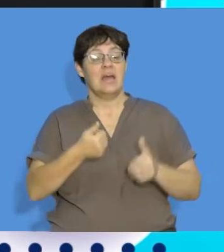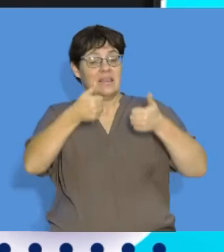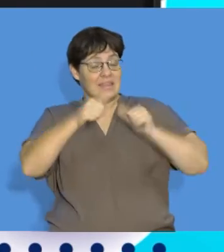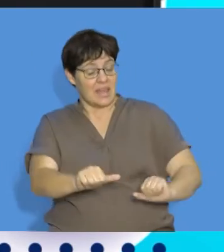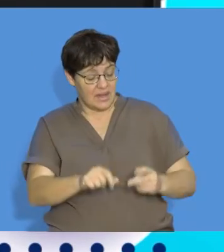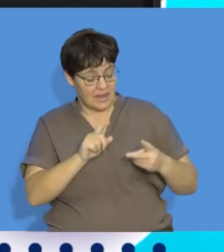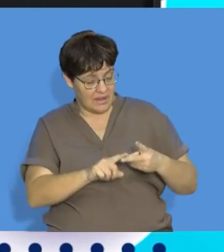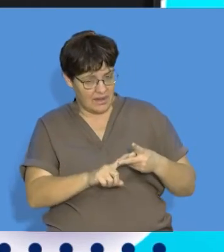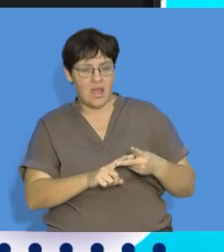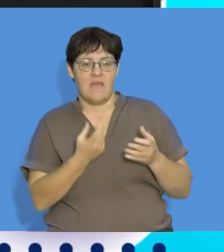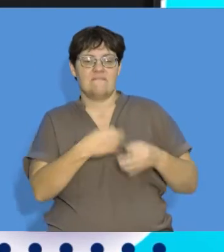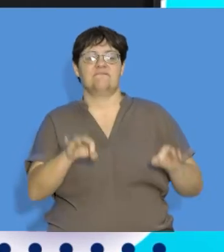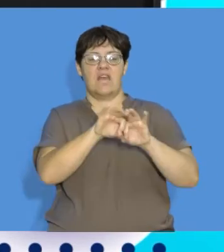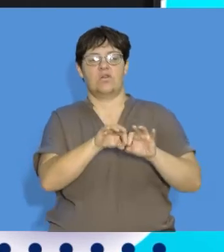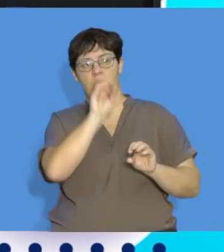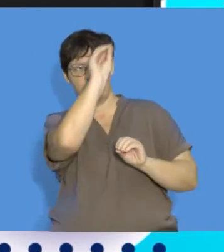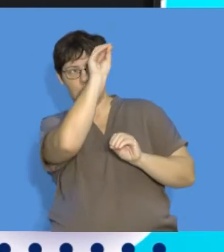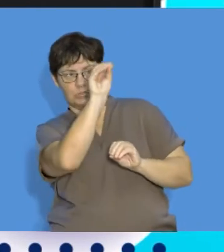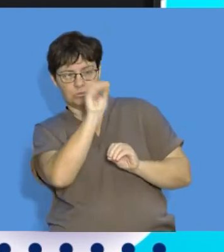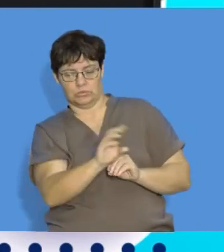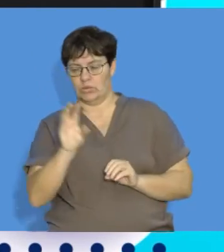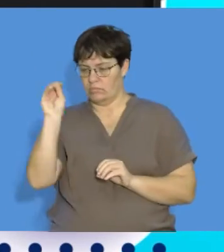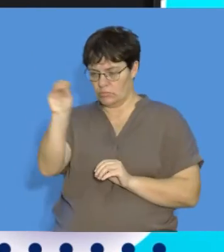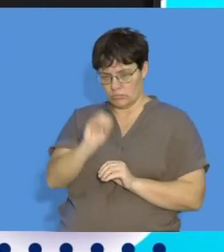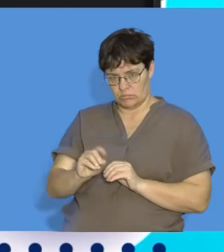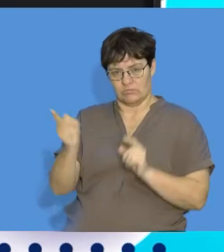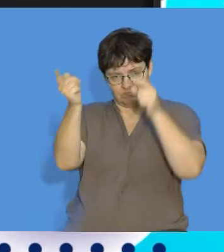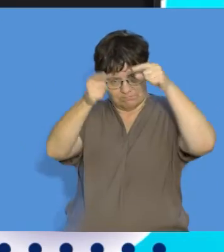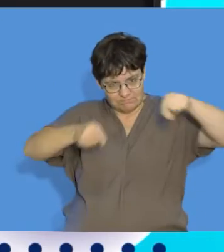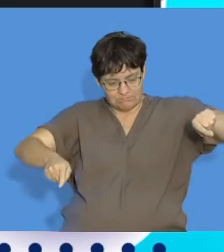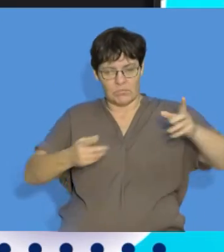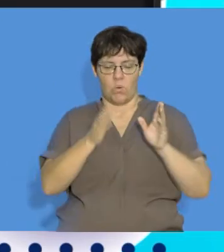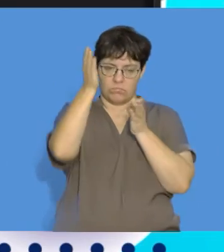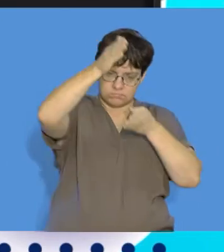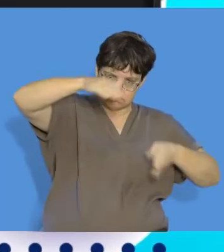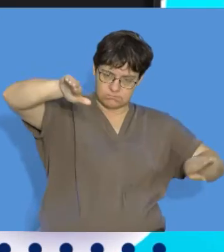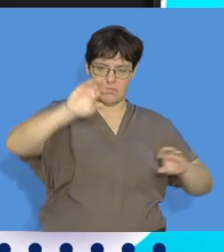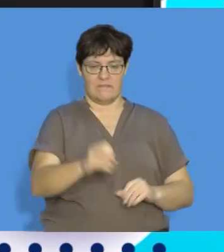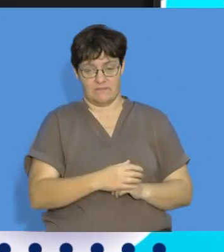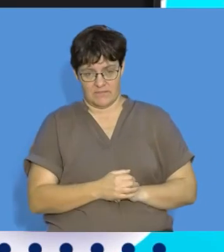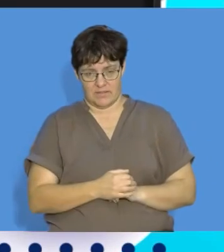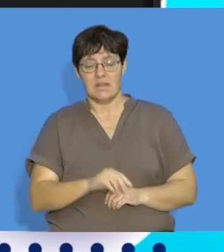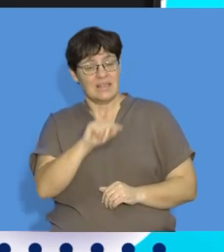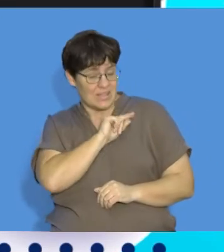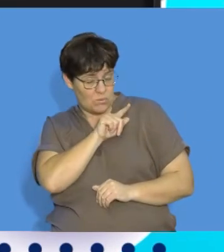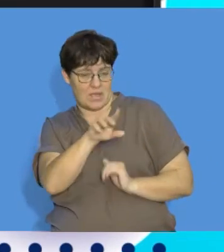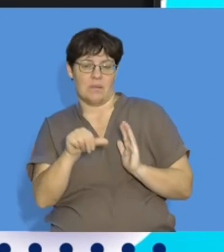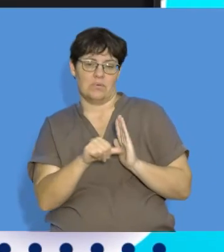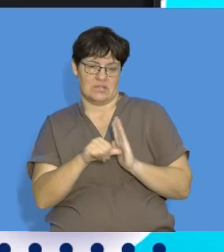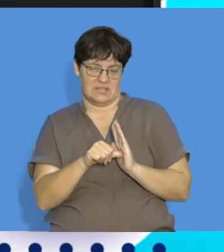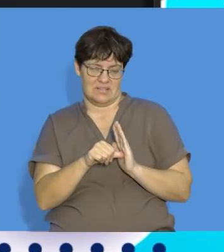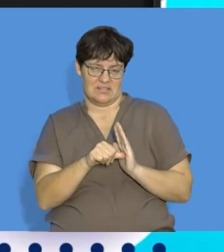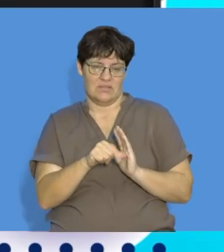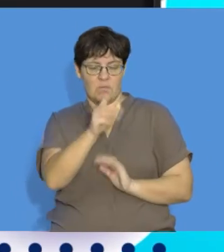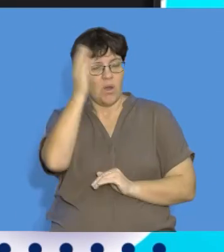that you are going to plot and join them with a curve. So that's why this is actually important for us to know